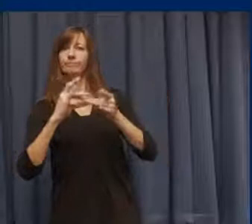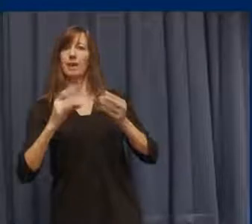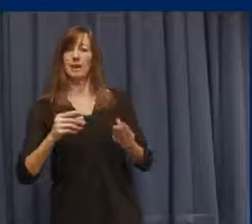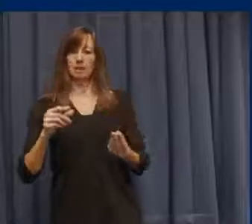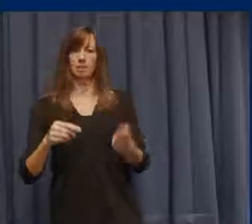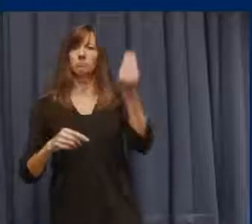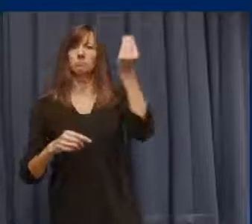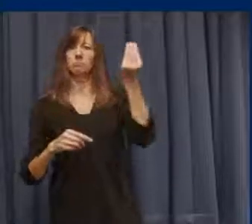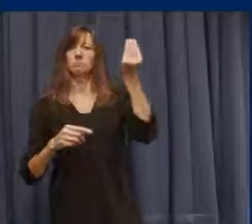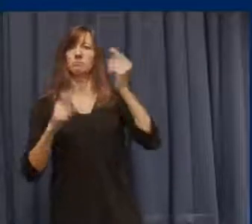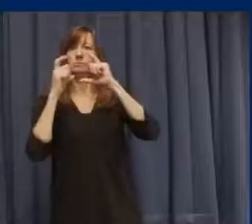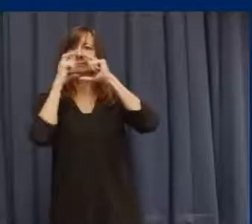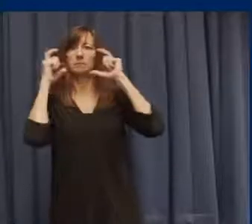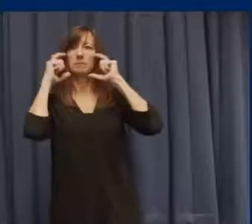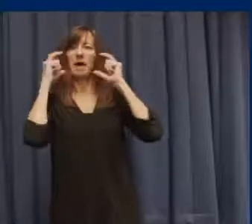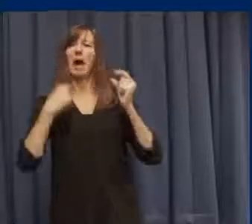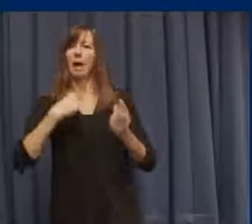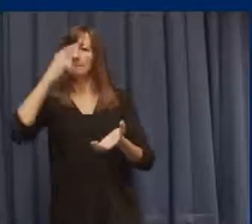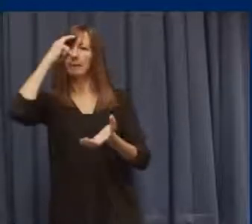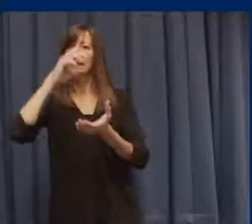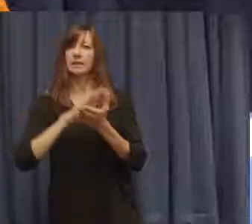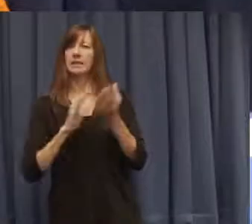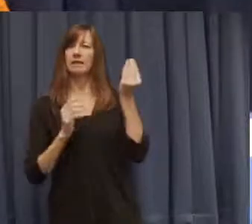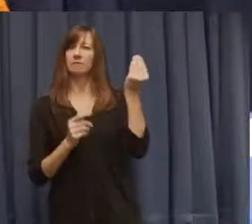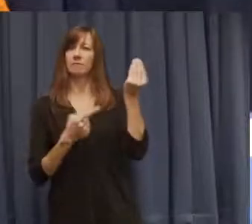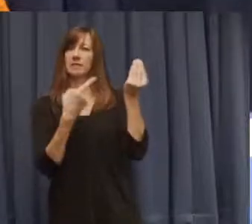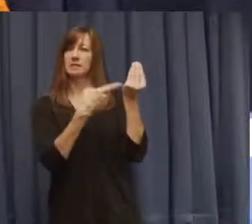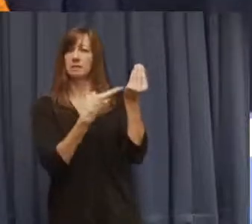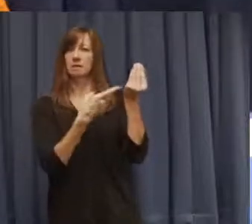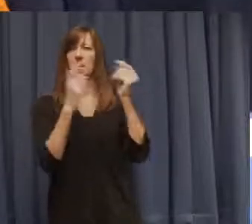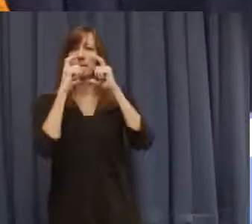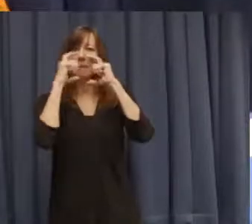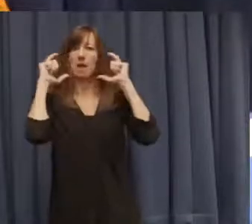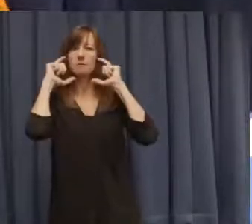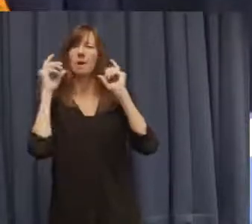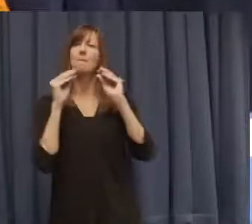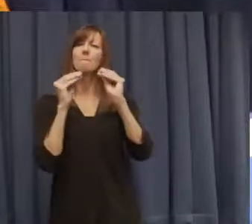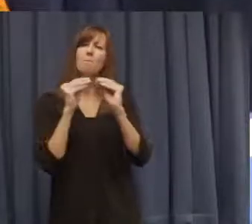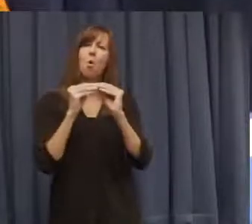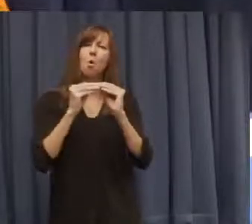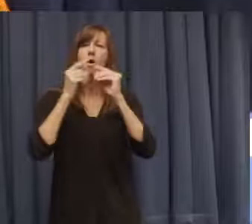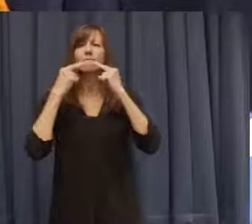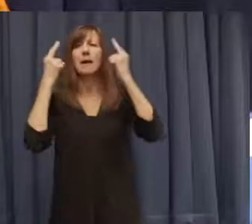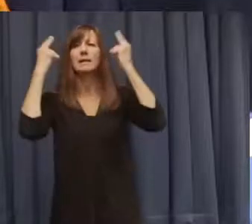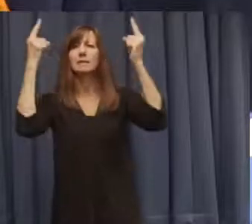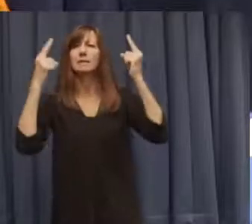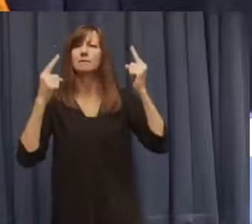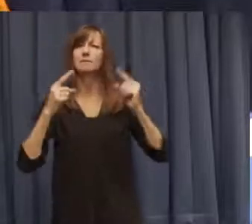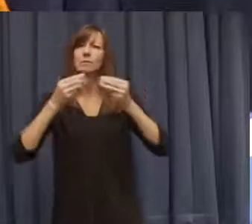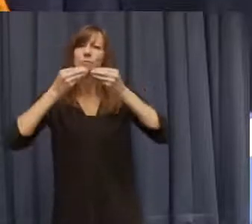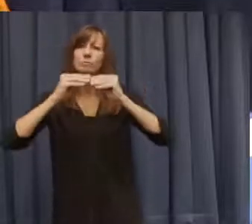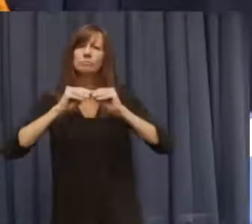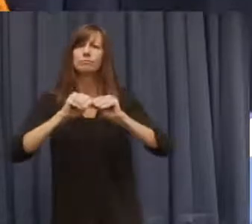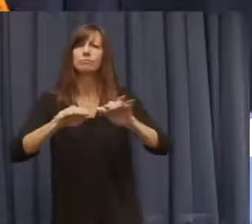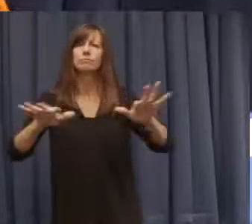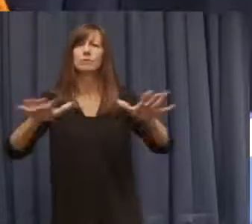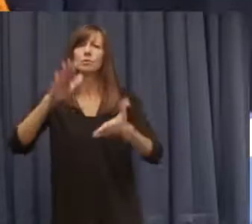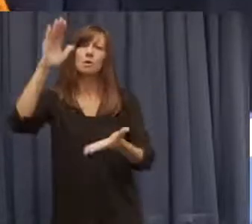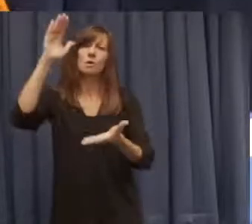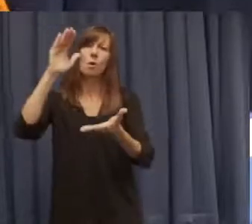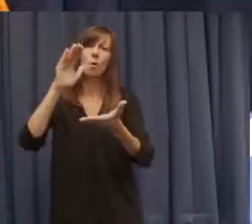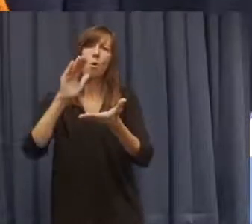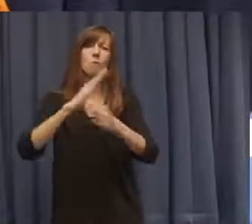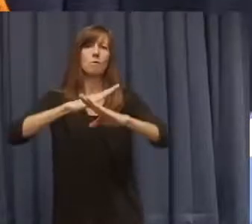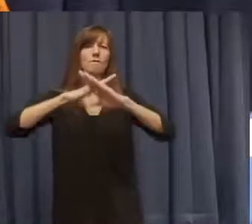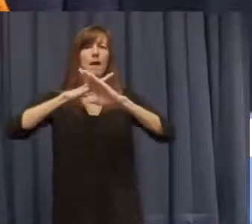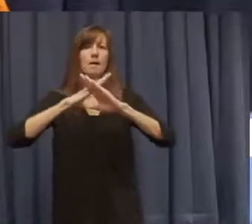more effective than a vaccine at slowing the spread. So we know how to do this. We've done it before as a community. And